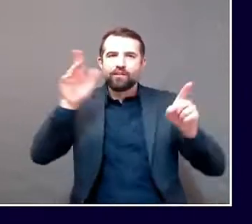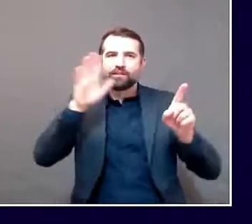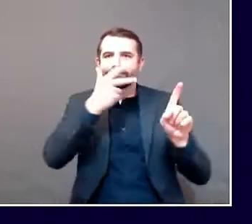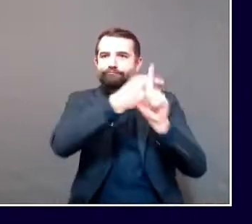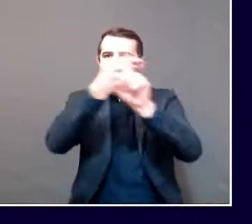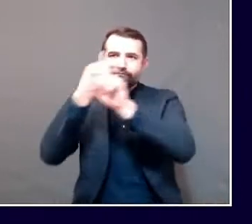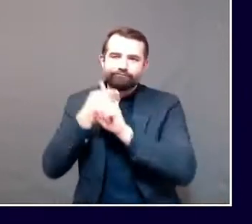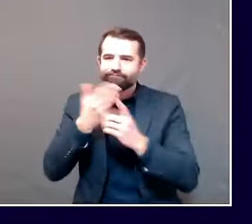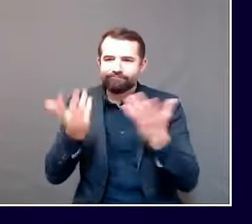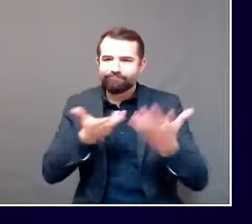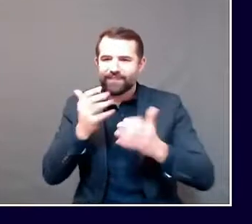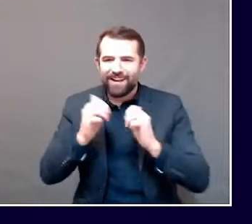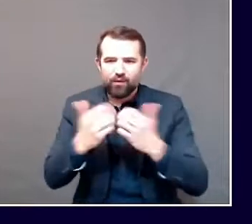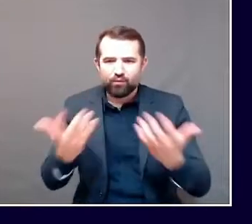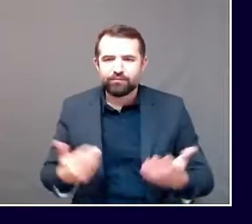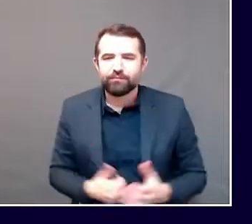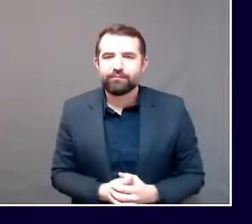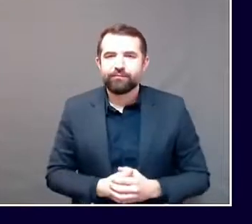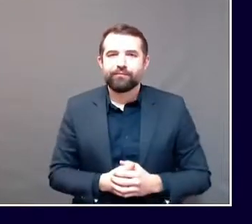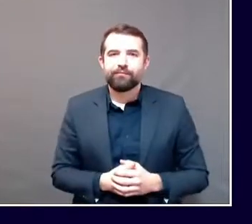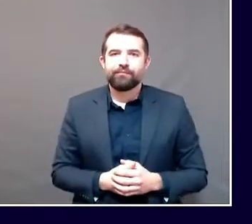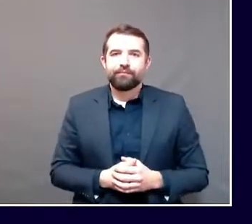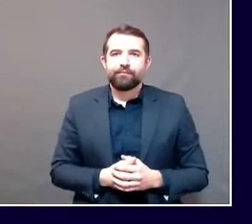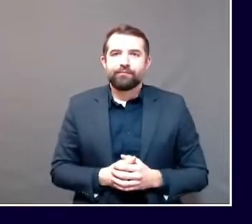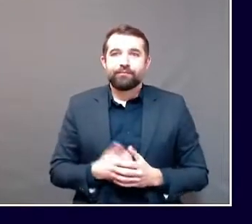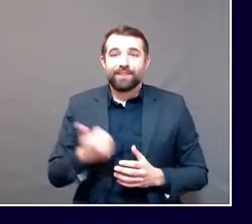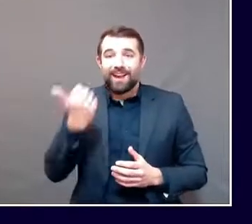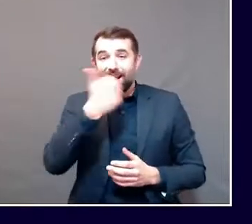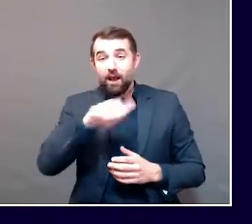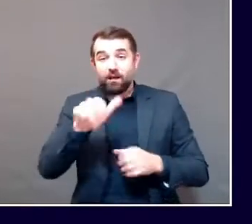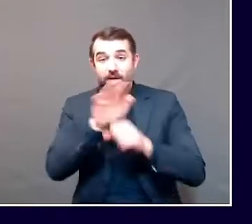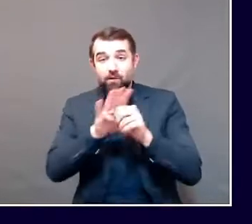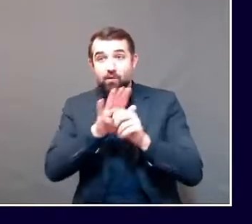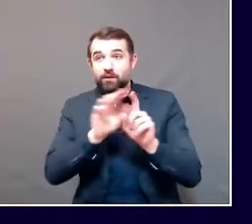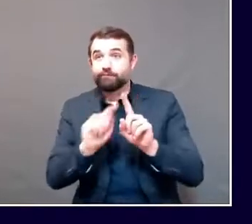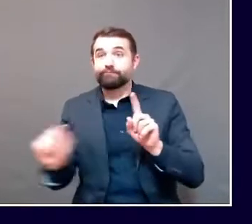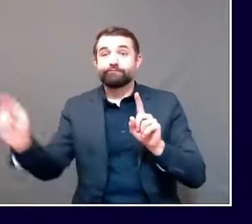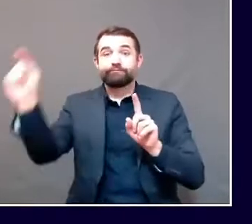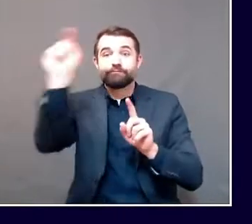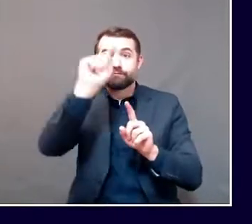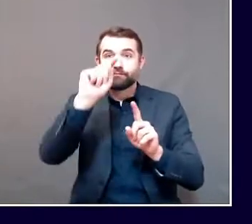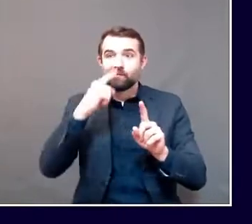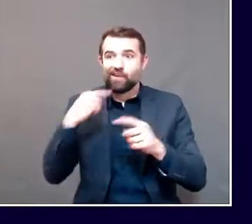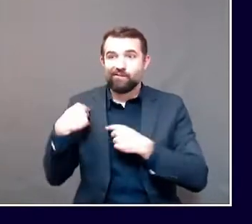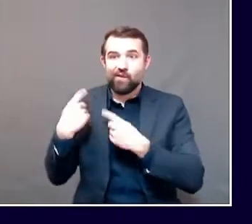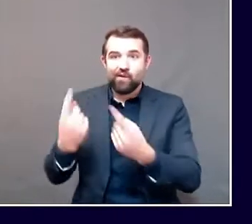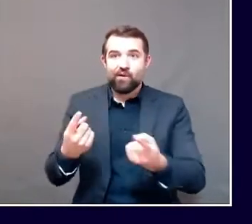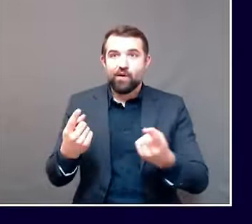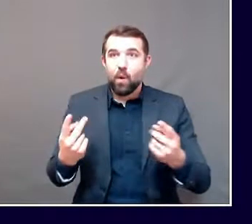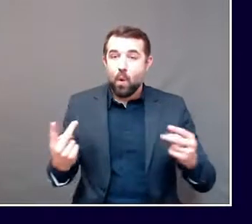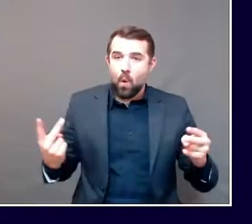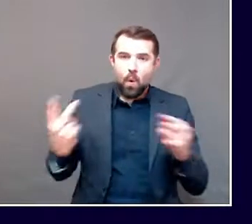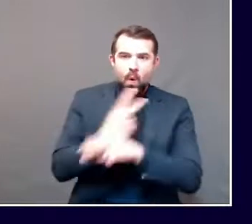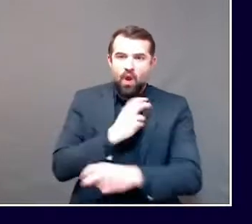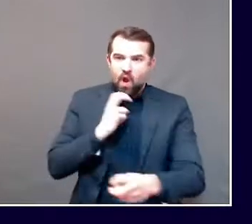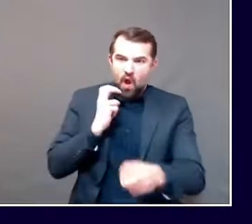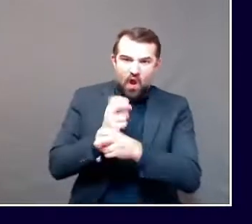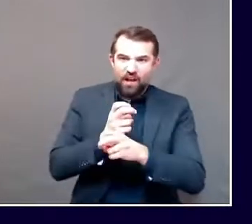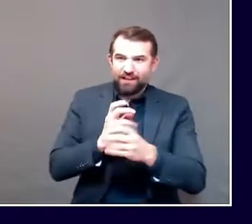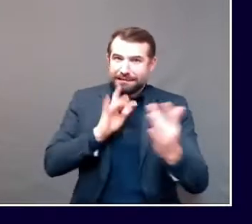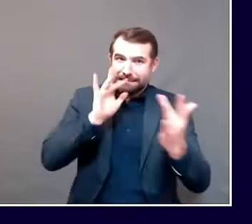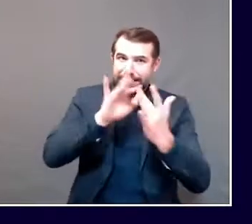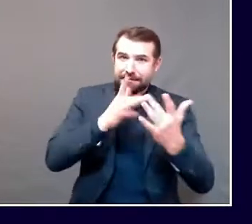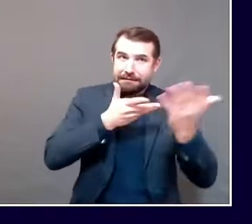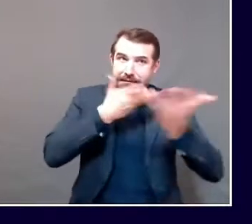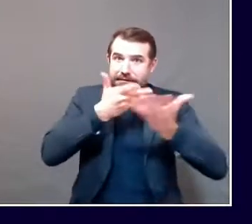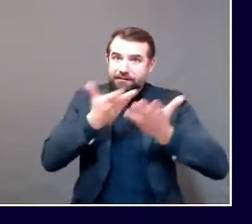process, are there any regions or communities that have so far been hardest for the state to reach with vaccine or vaccine information? And if